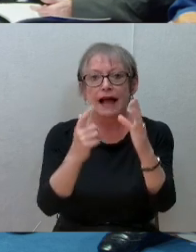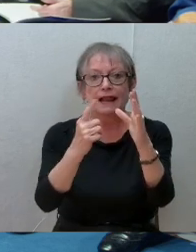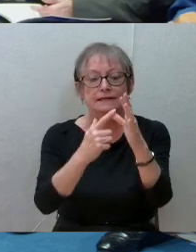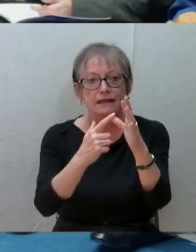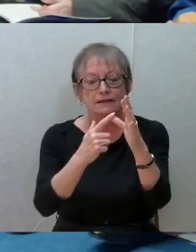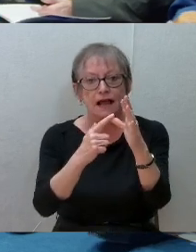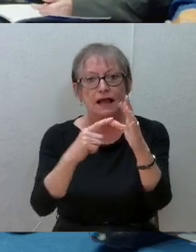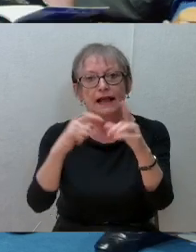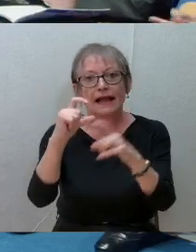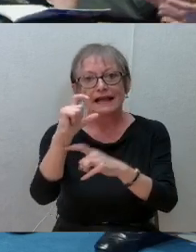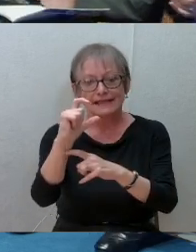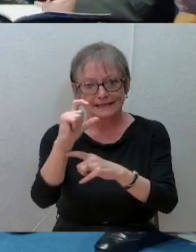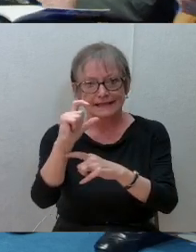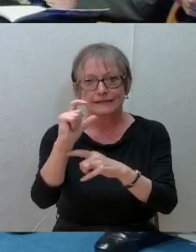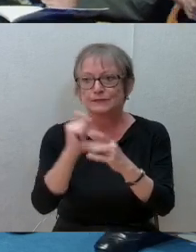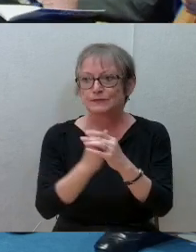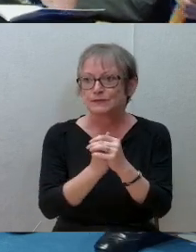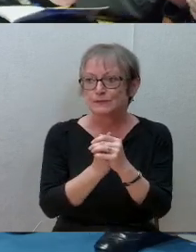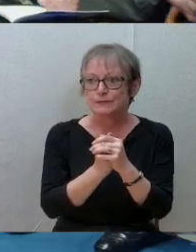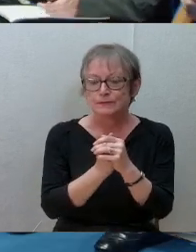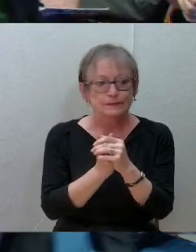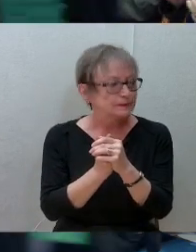Alexandra Haji Anastasiadi.